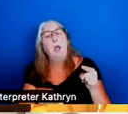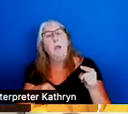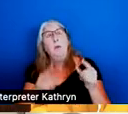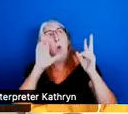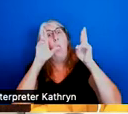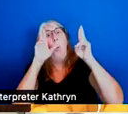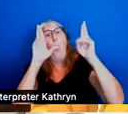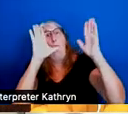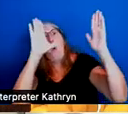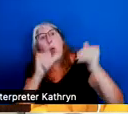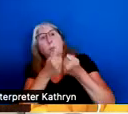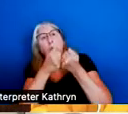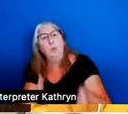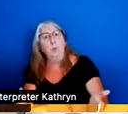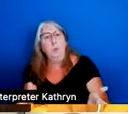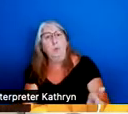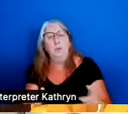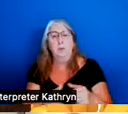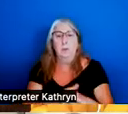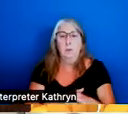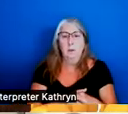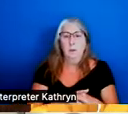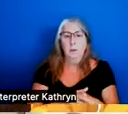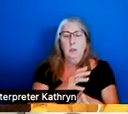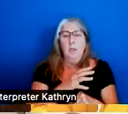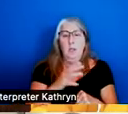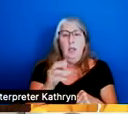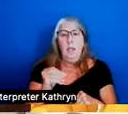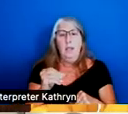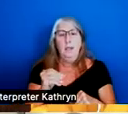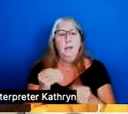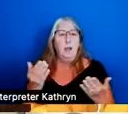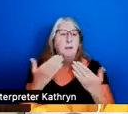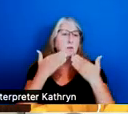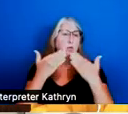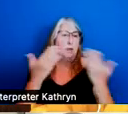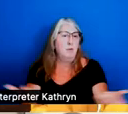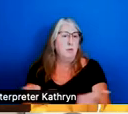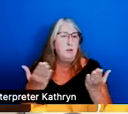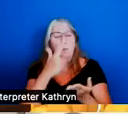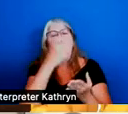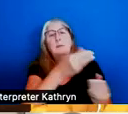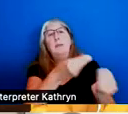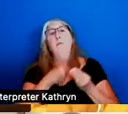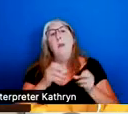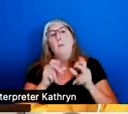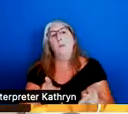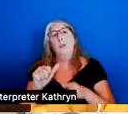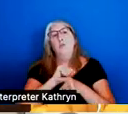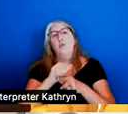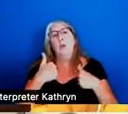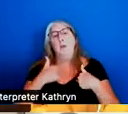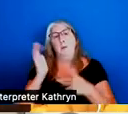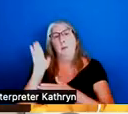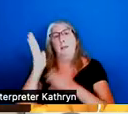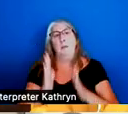And I give thanks to NRCDV because they give me the opportunity to train me to be a speaker. About